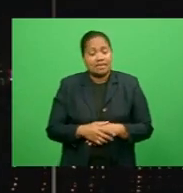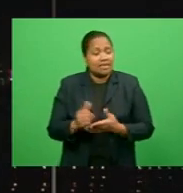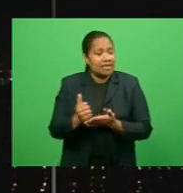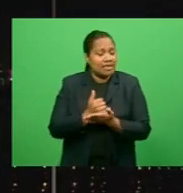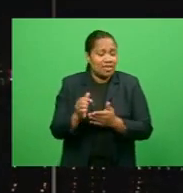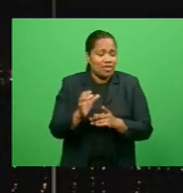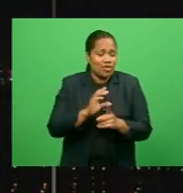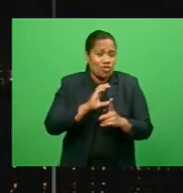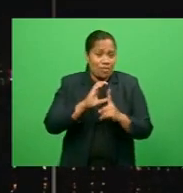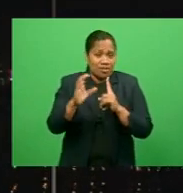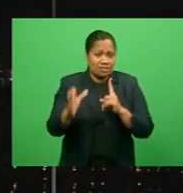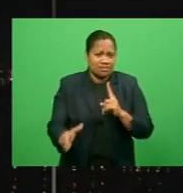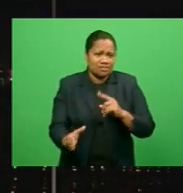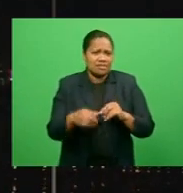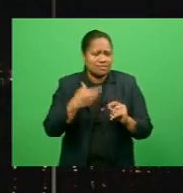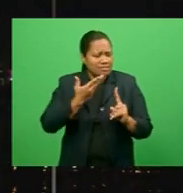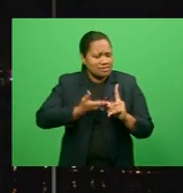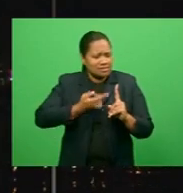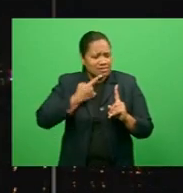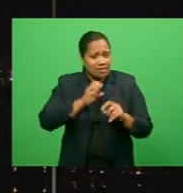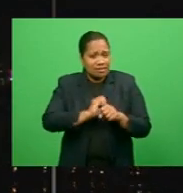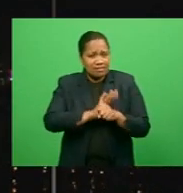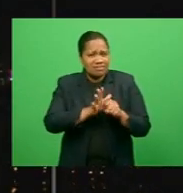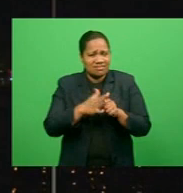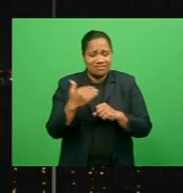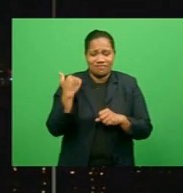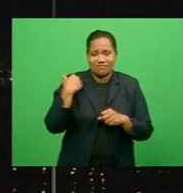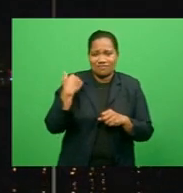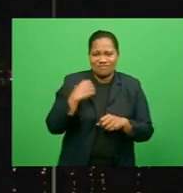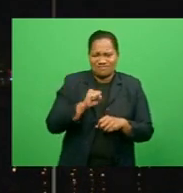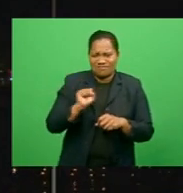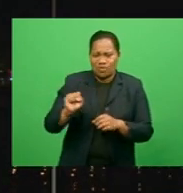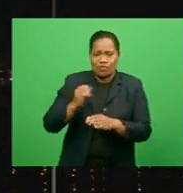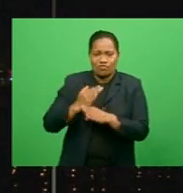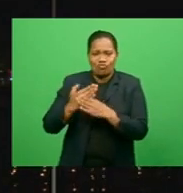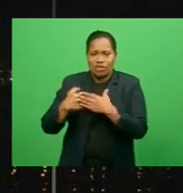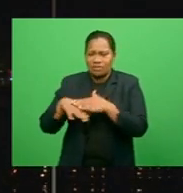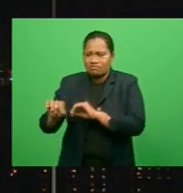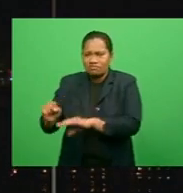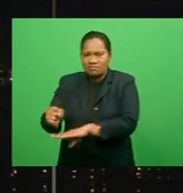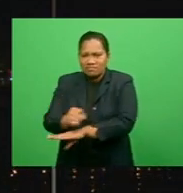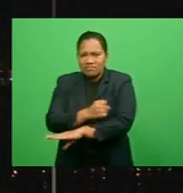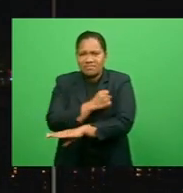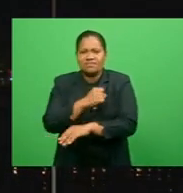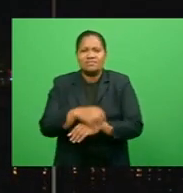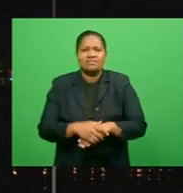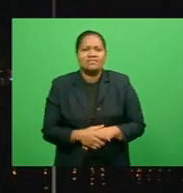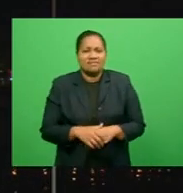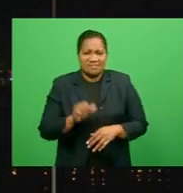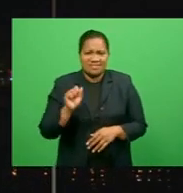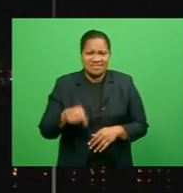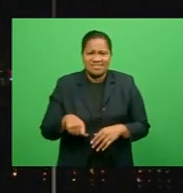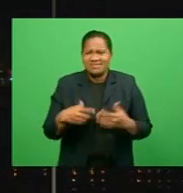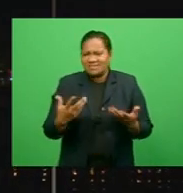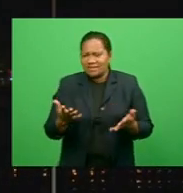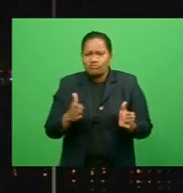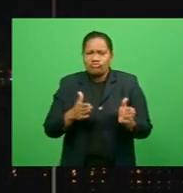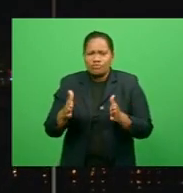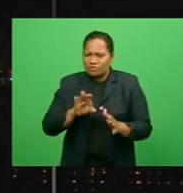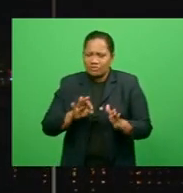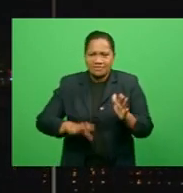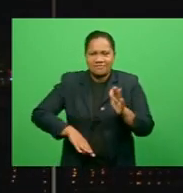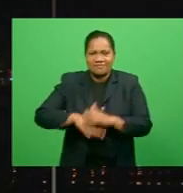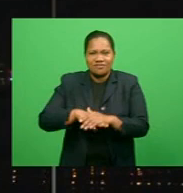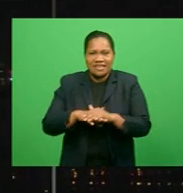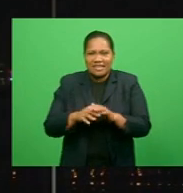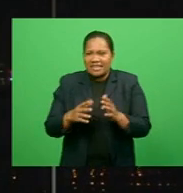Marika Vosawale says the pandemic has impacted their work at sea, even though movement in maritime spaces is not fully restricted compared